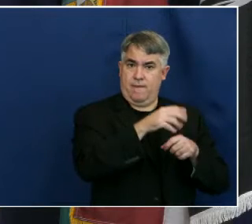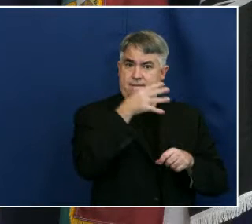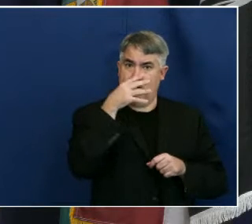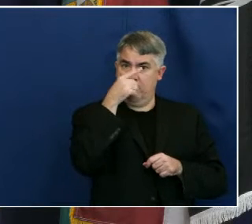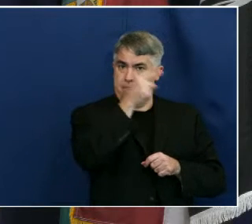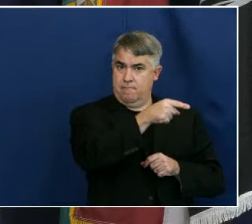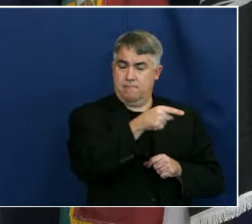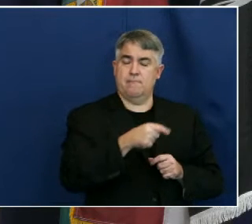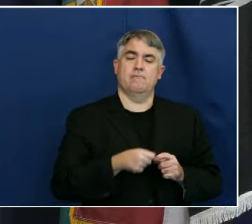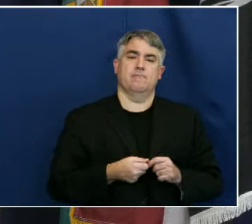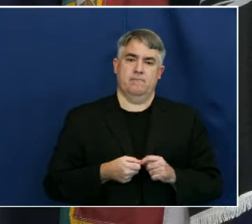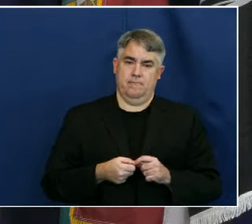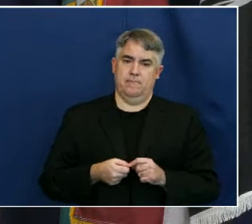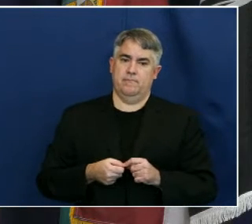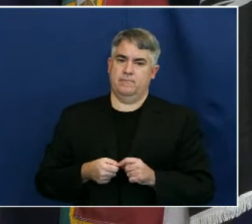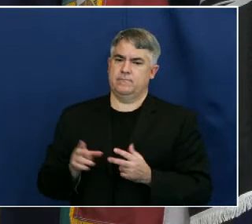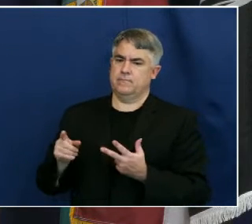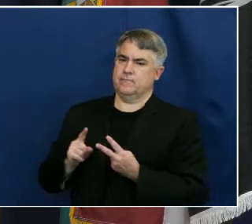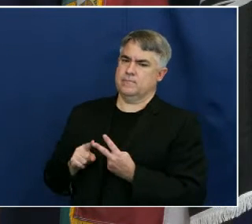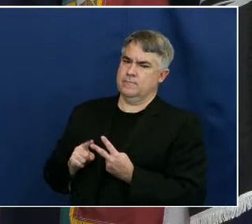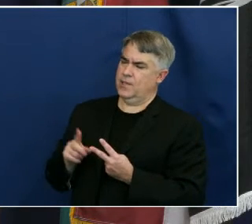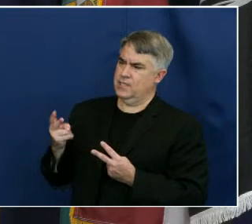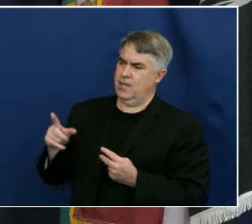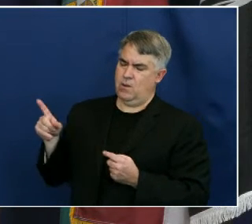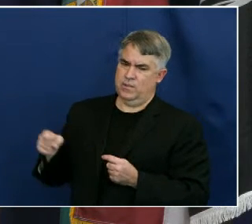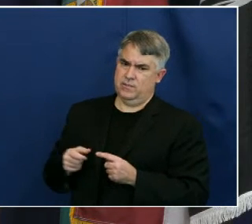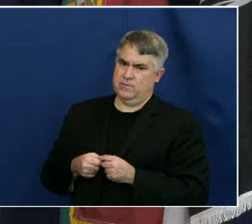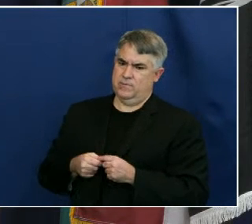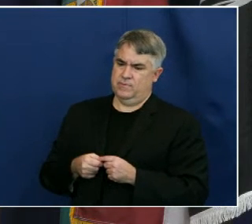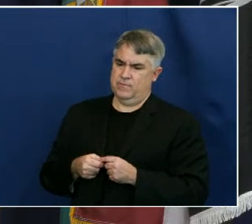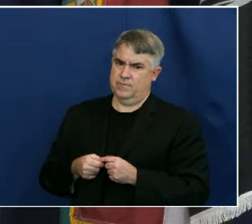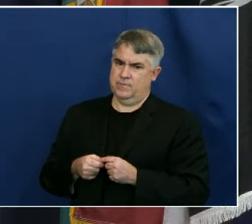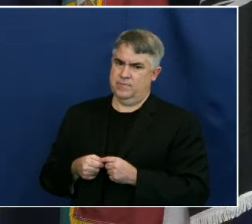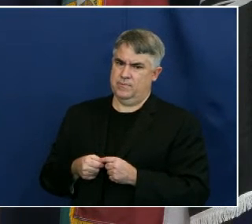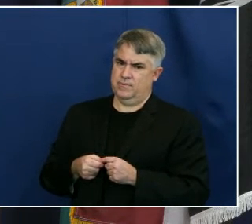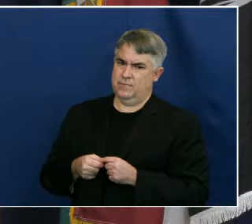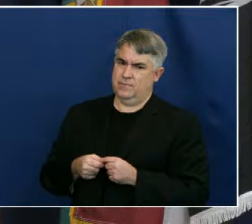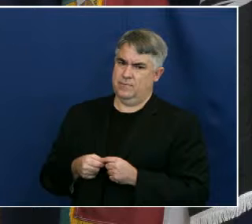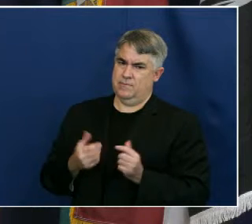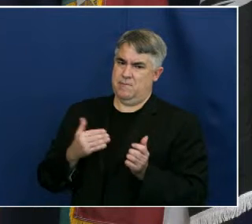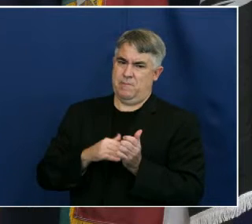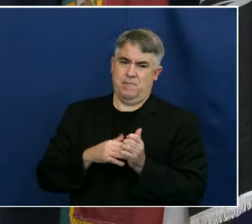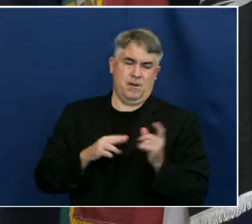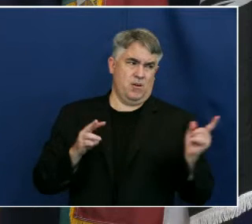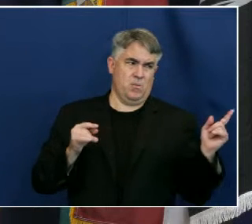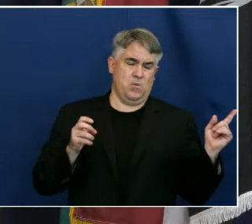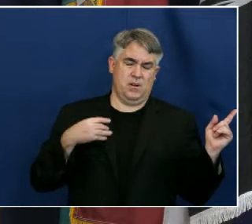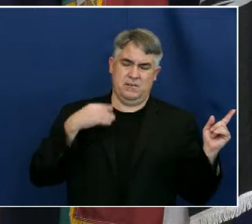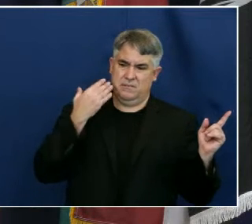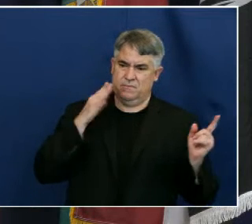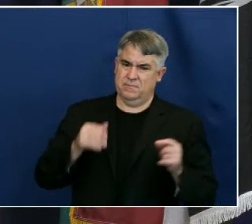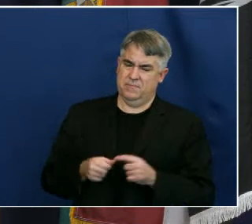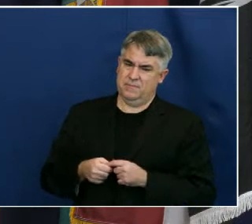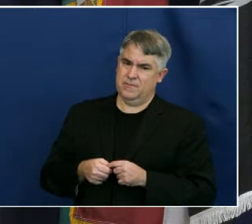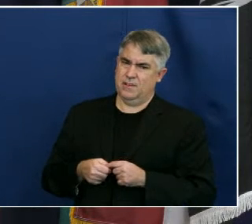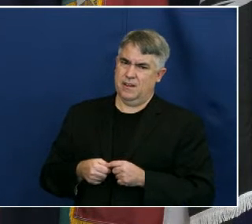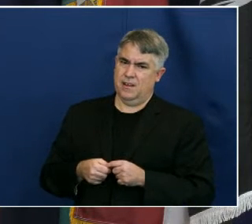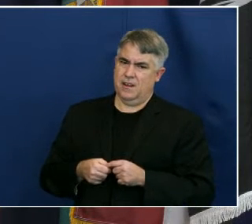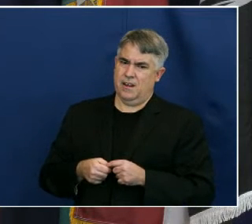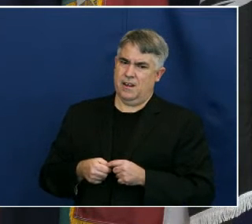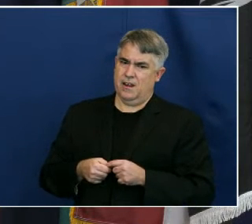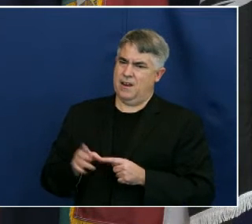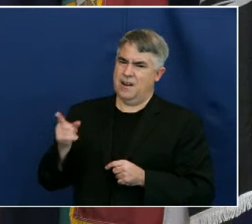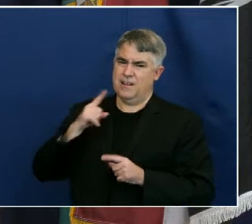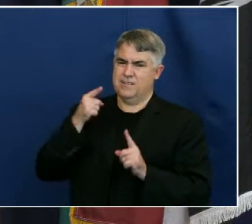And then I had a second question, and this one might be a little more for Dr. Wooten. It has to do with visitations in our